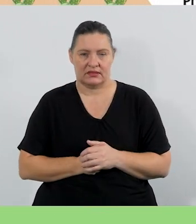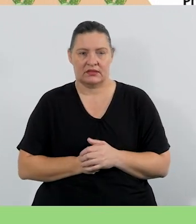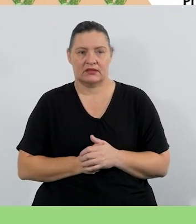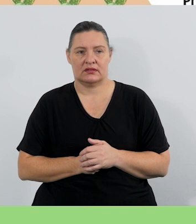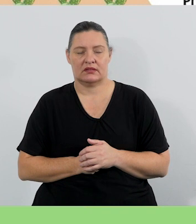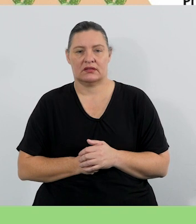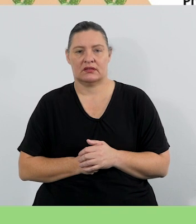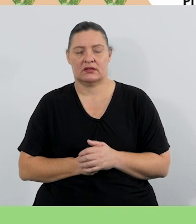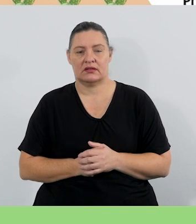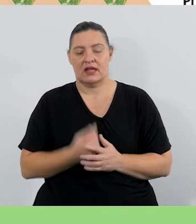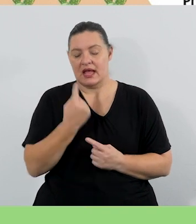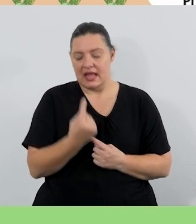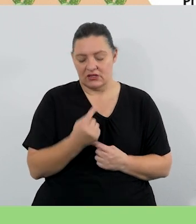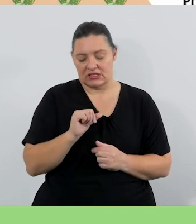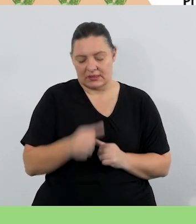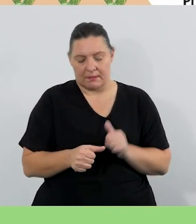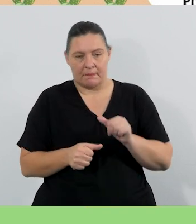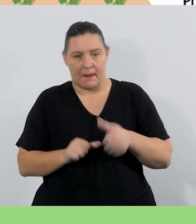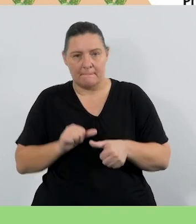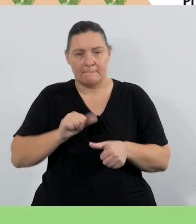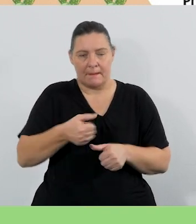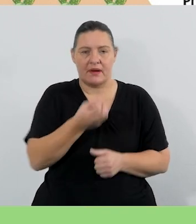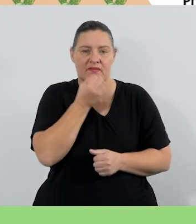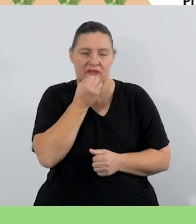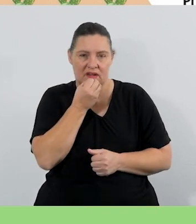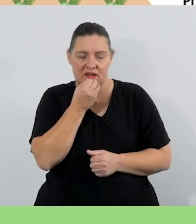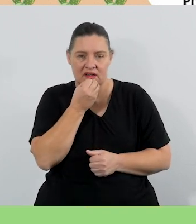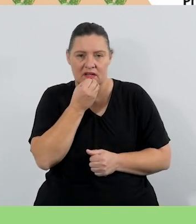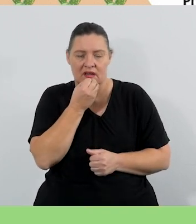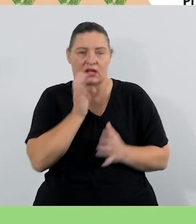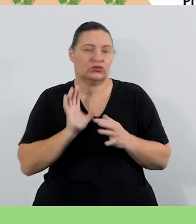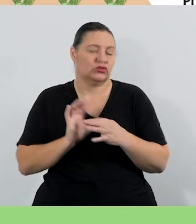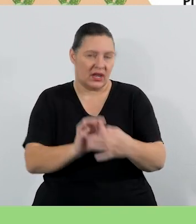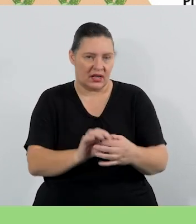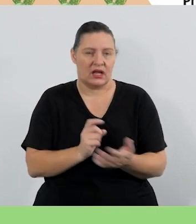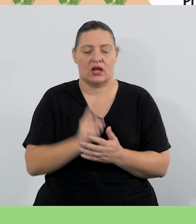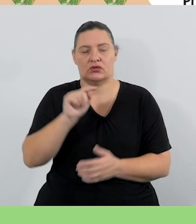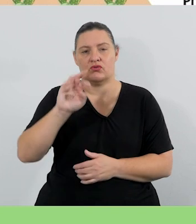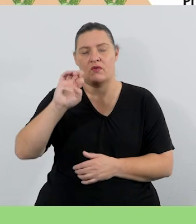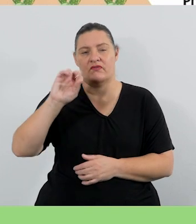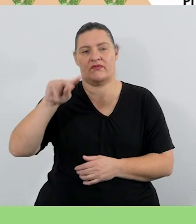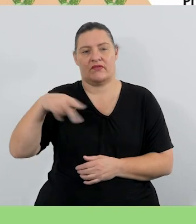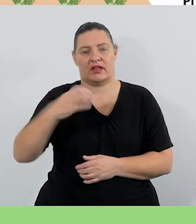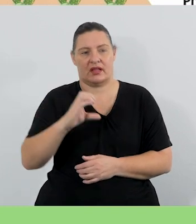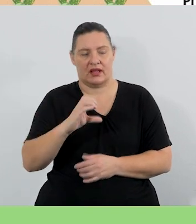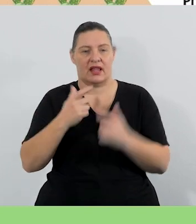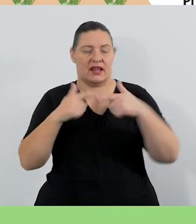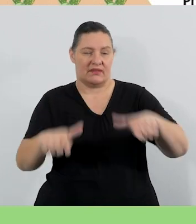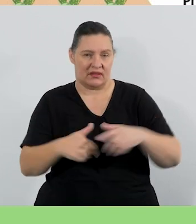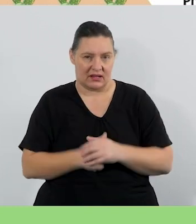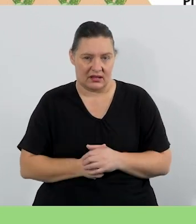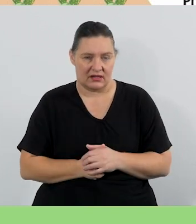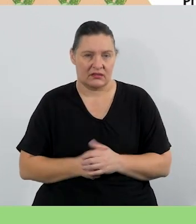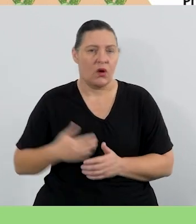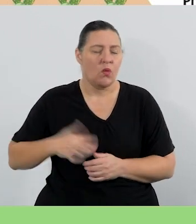Right. So each stage of the feeding in a food chain is called a trophic level. Now